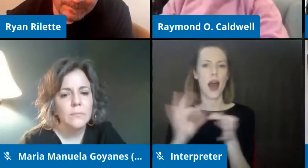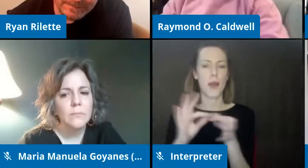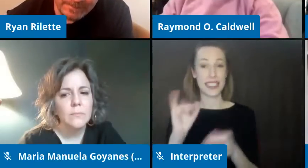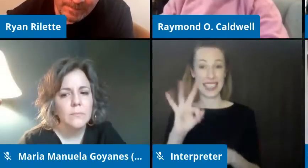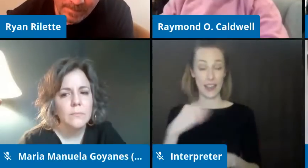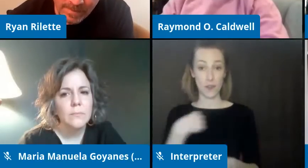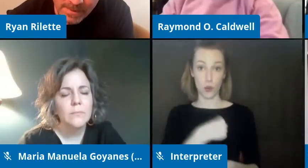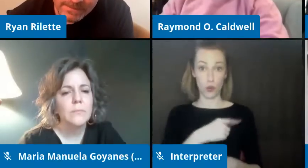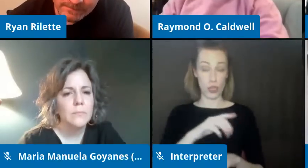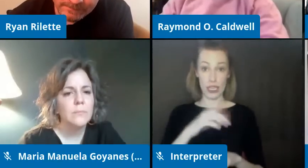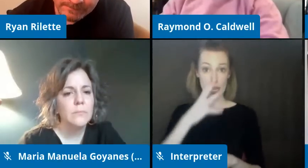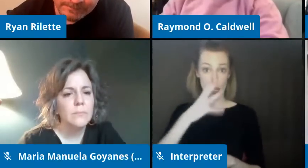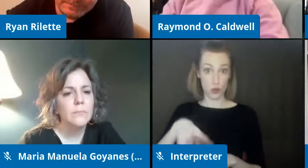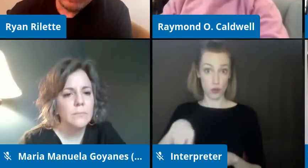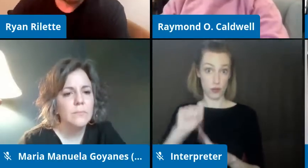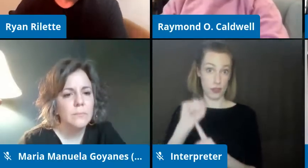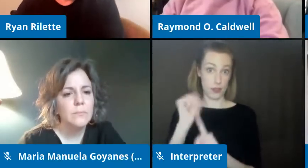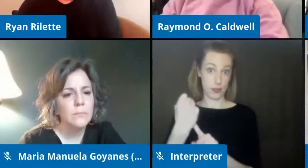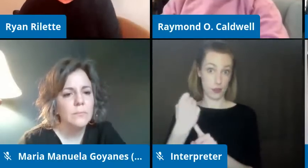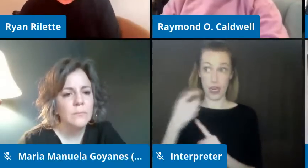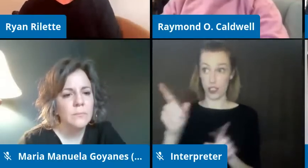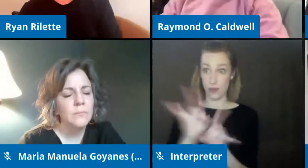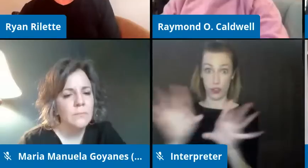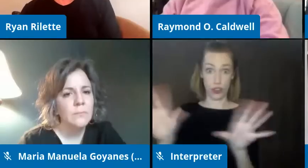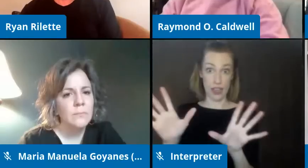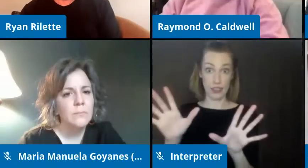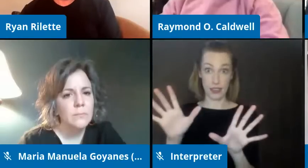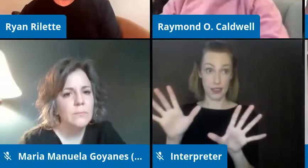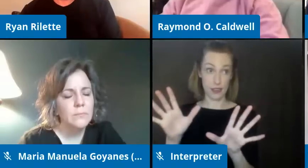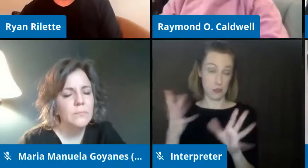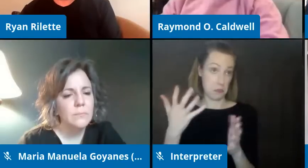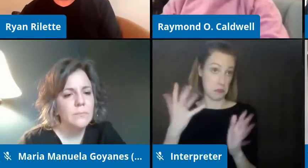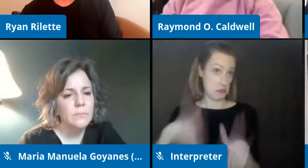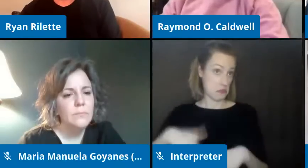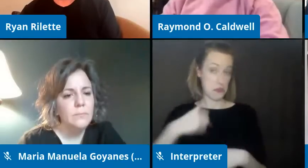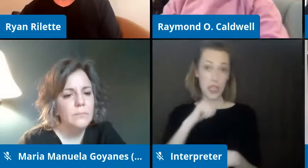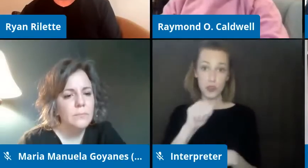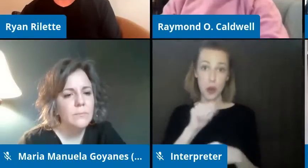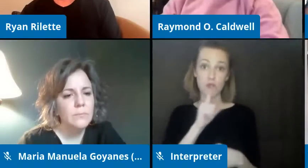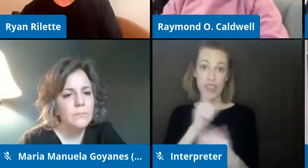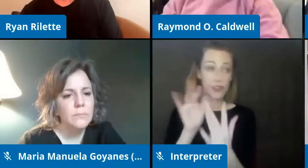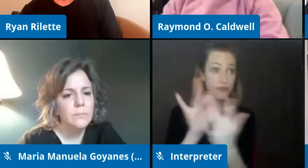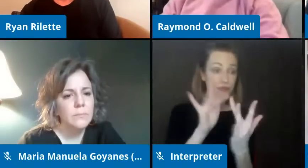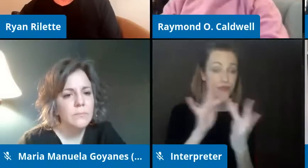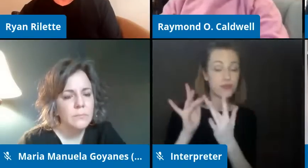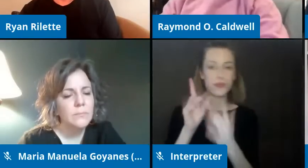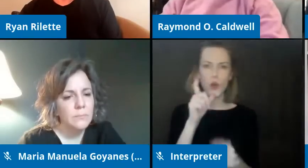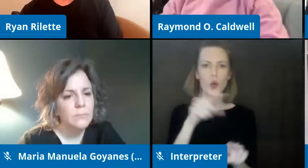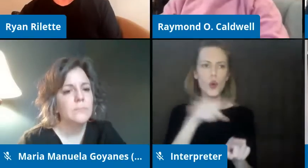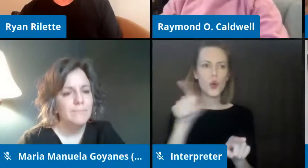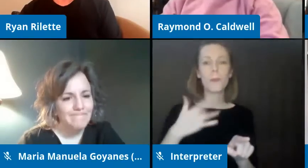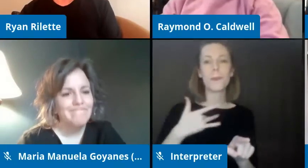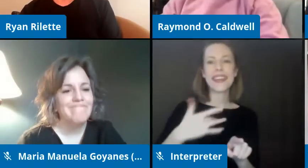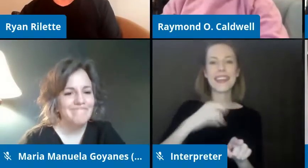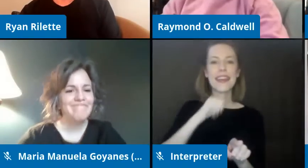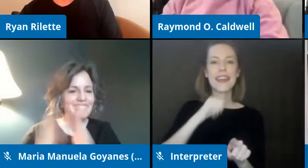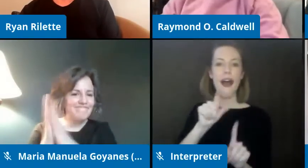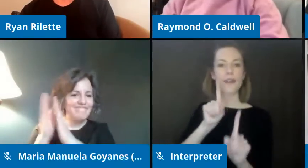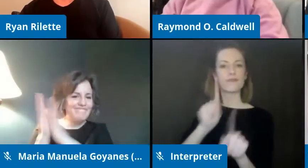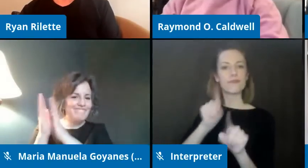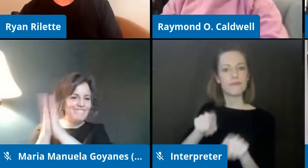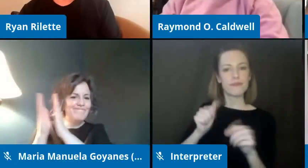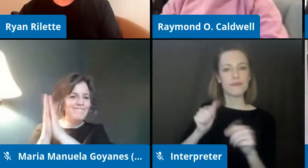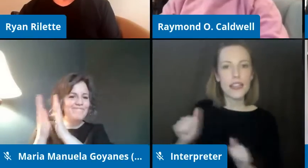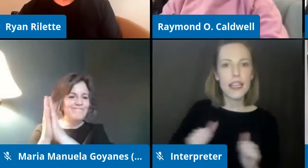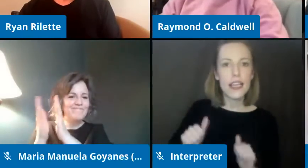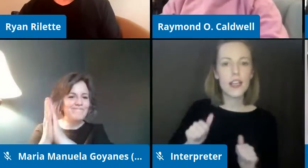our audiences and reach out to those who ordinarily don't come to theater and whose stories are not consistently told,